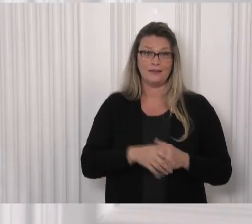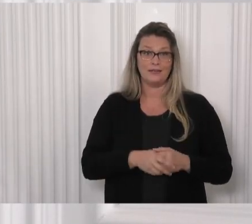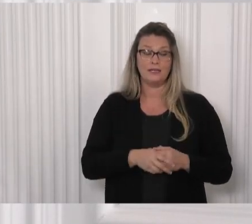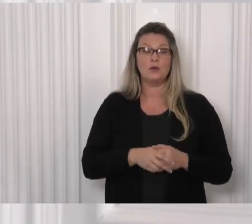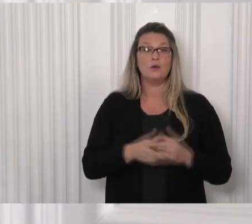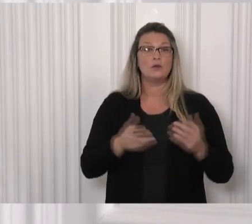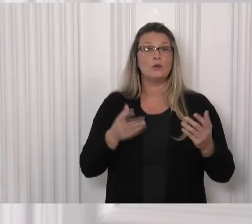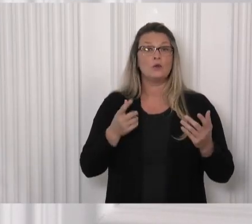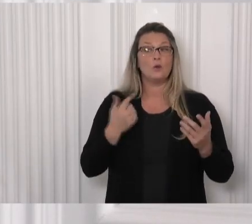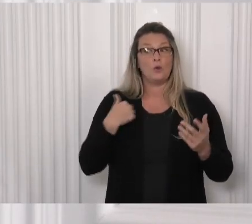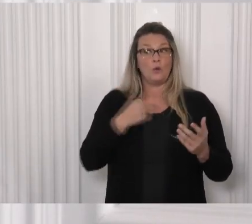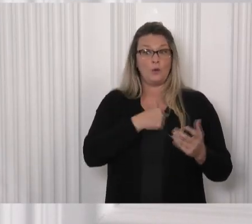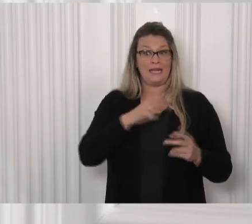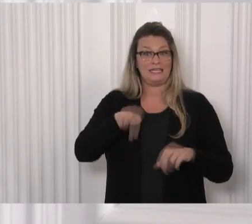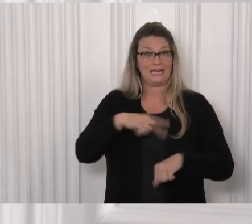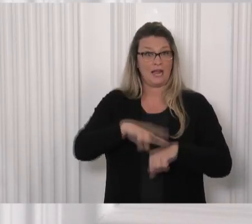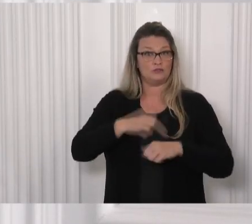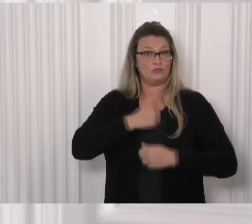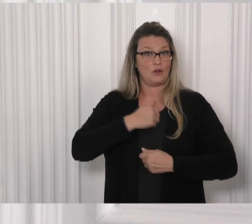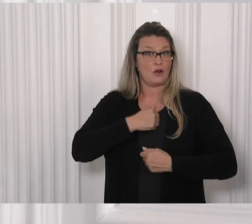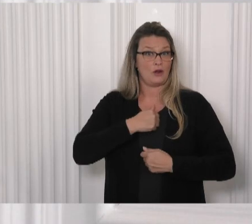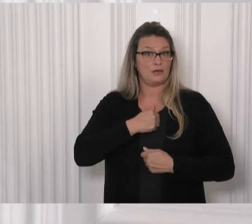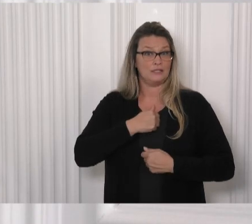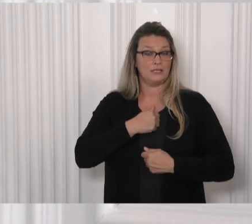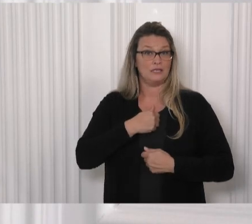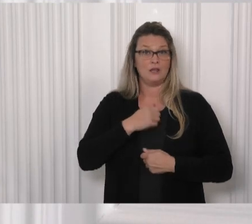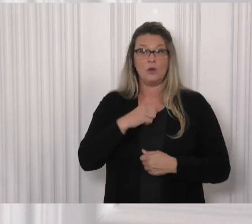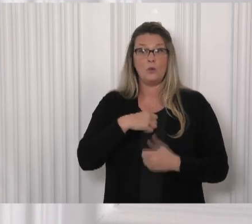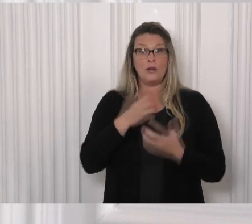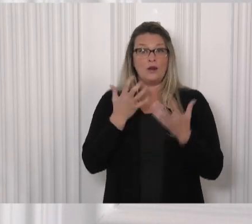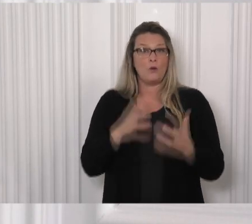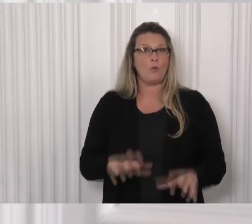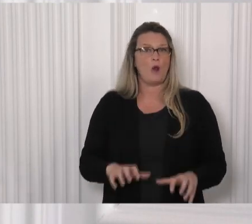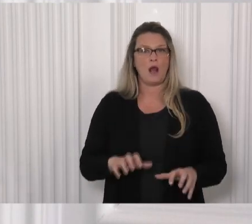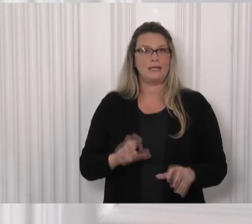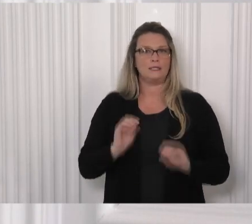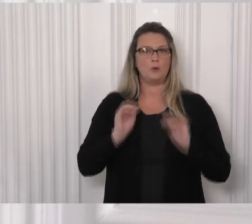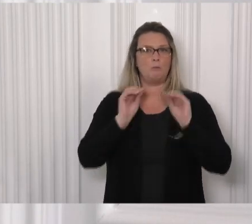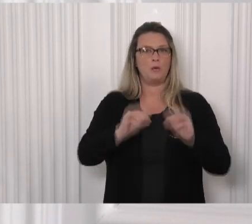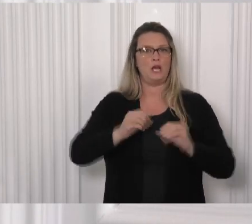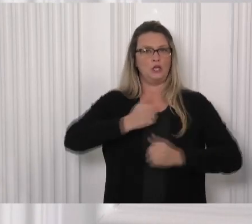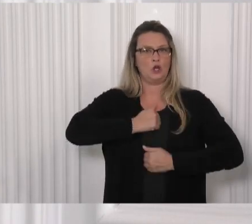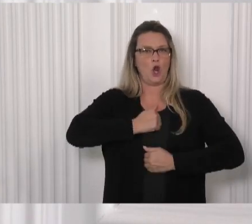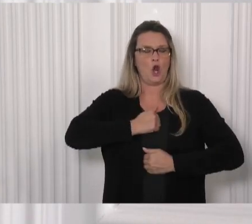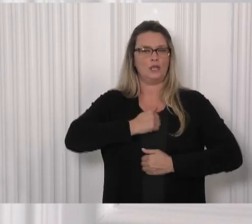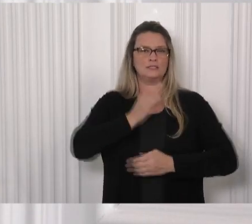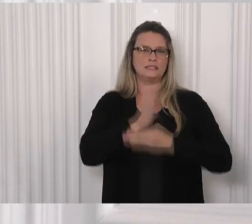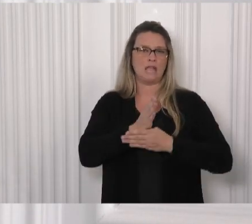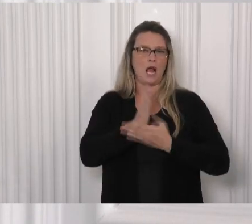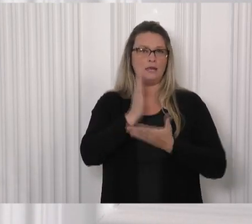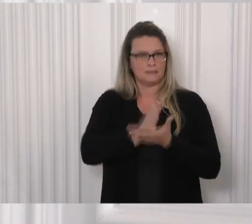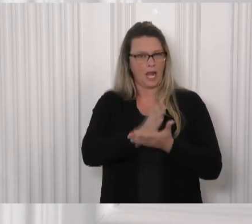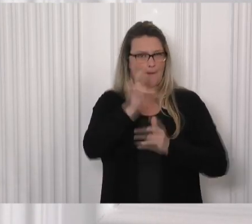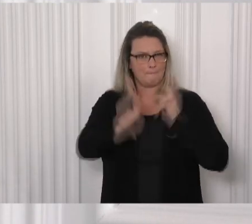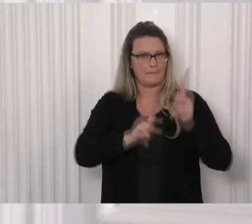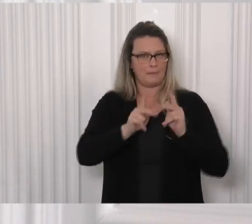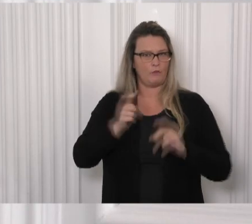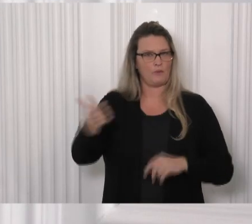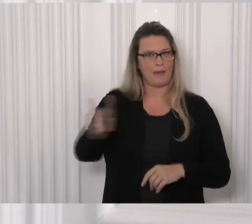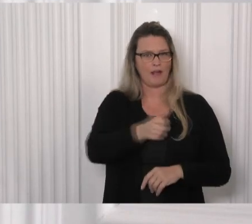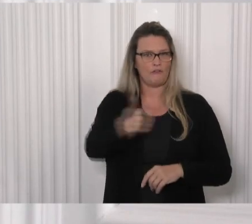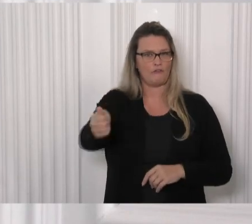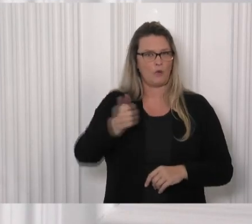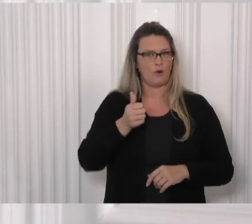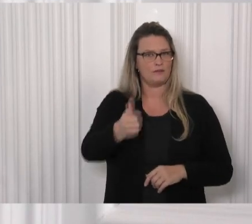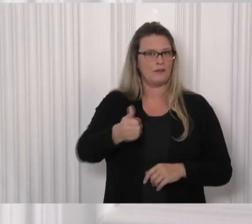thing the National Guard can do in this is not put guardsmen on the border to stop people coming back and forth on the border. It's to